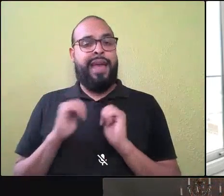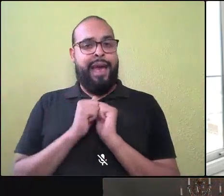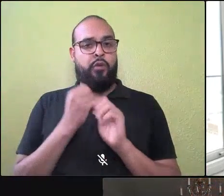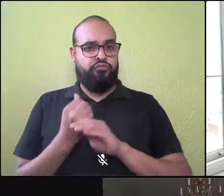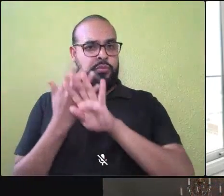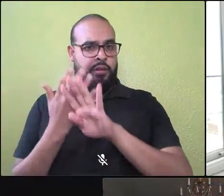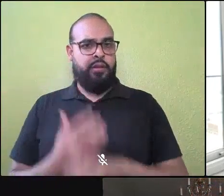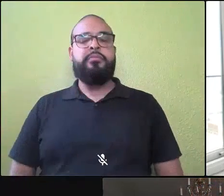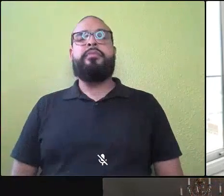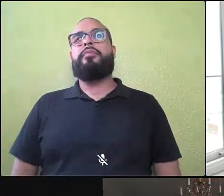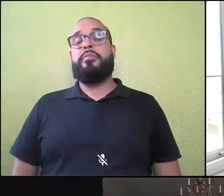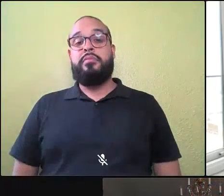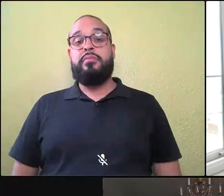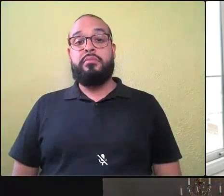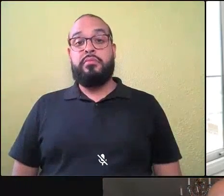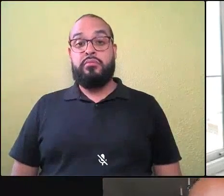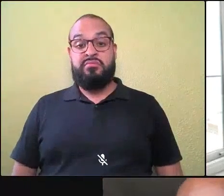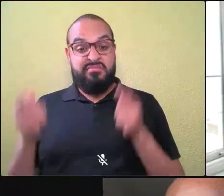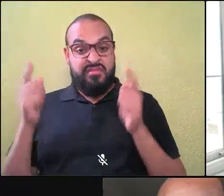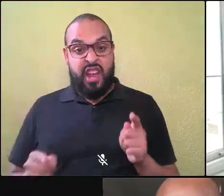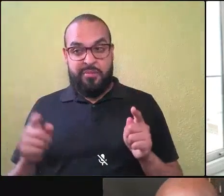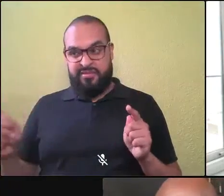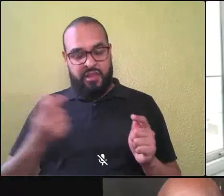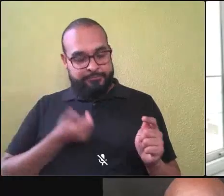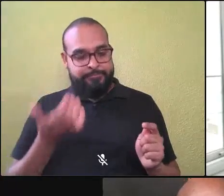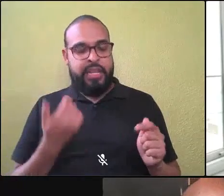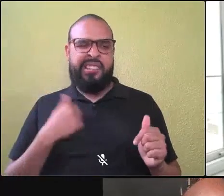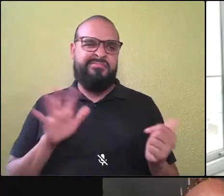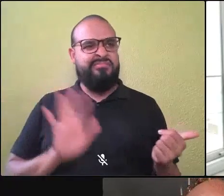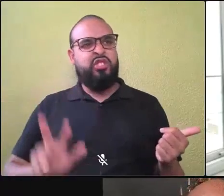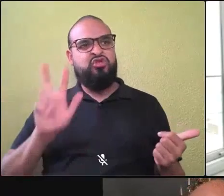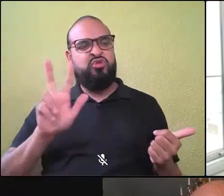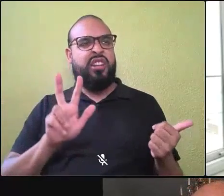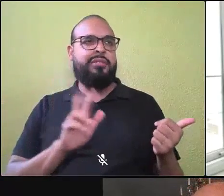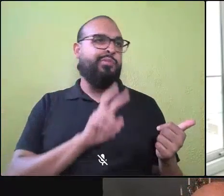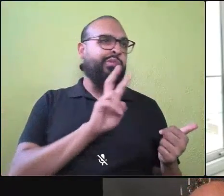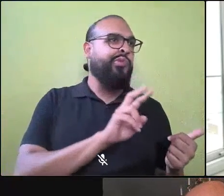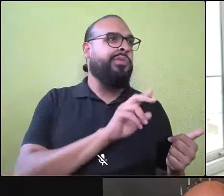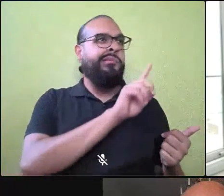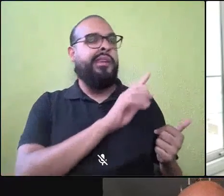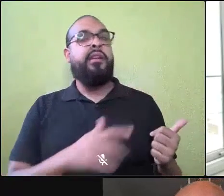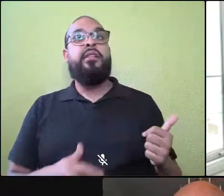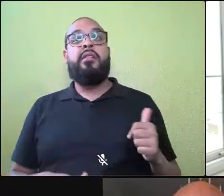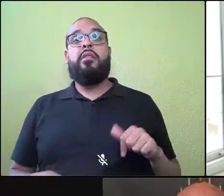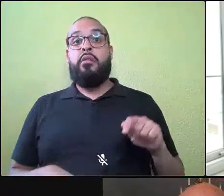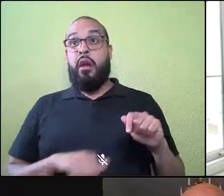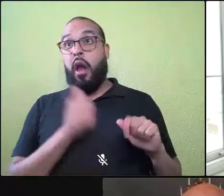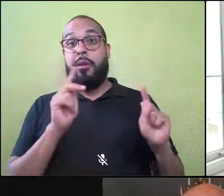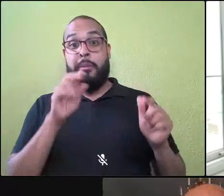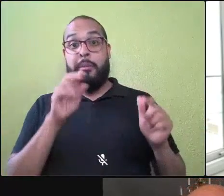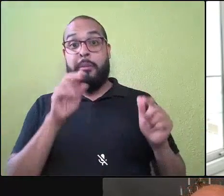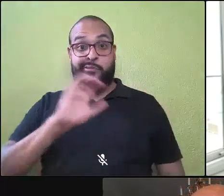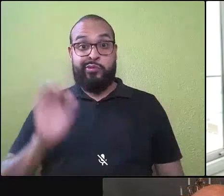in the group will step in and say, hey, how you doing? They'll do one-on-ones. We can use these. We can use the report outs as a